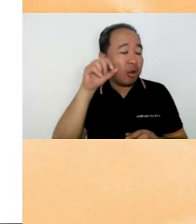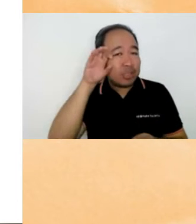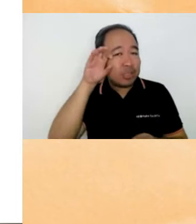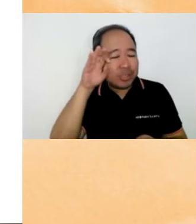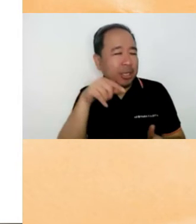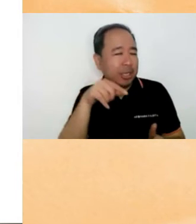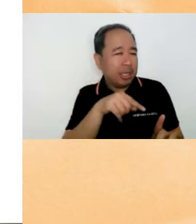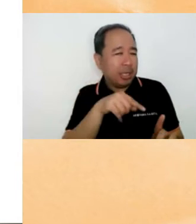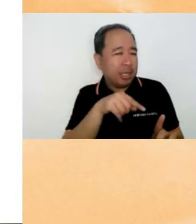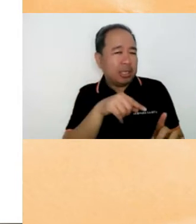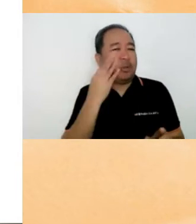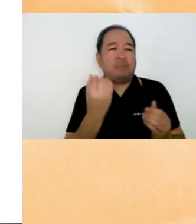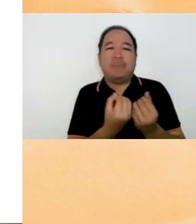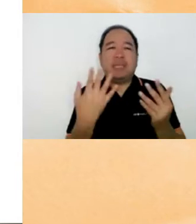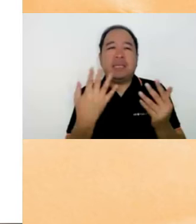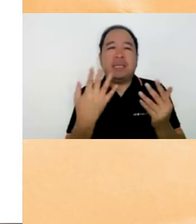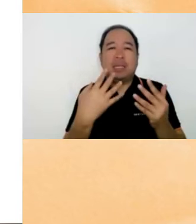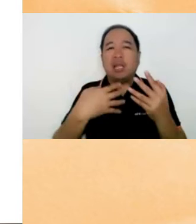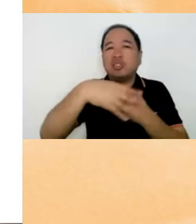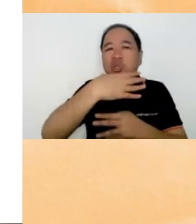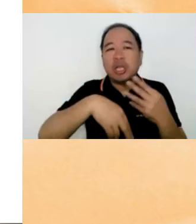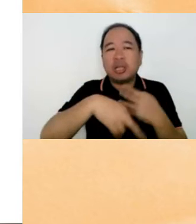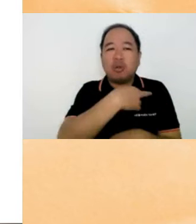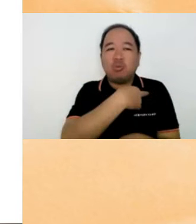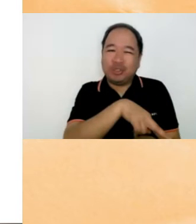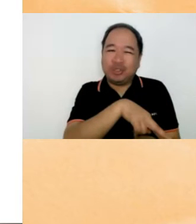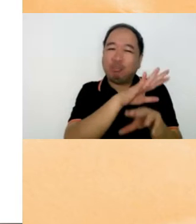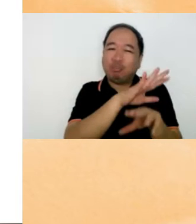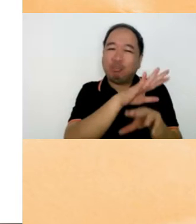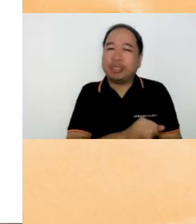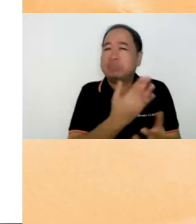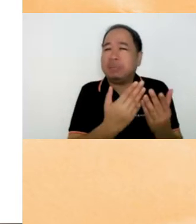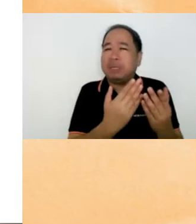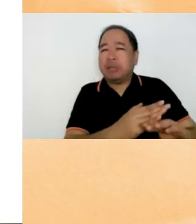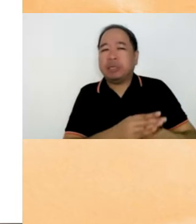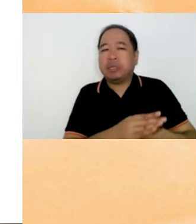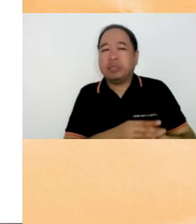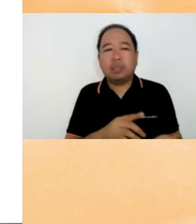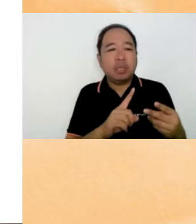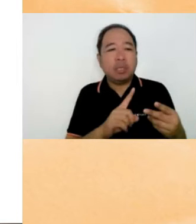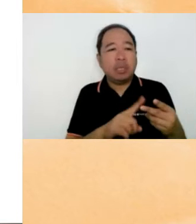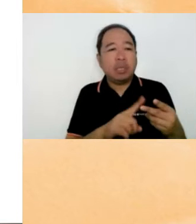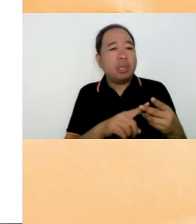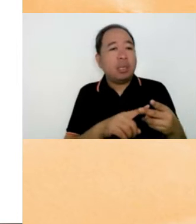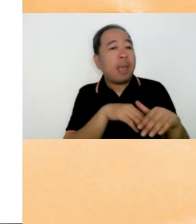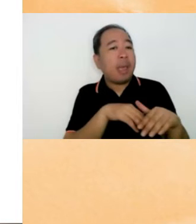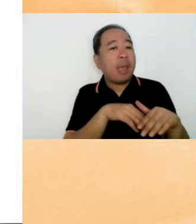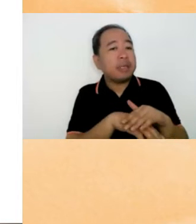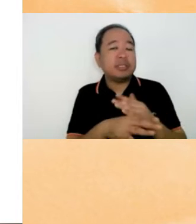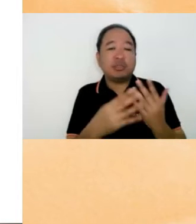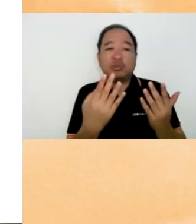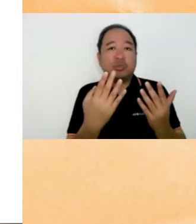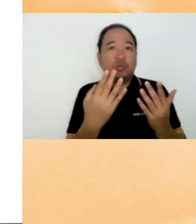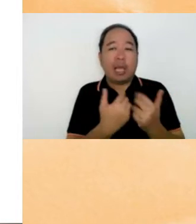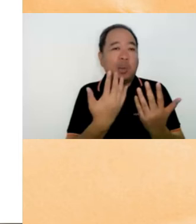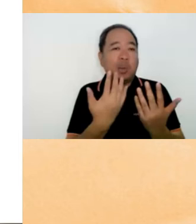Health service providers deny access to contraceptives and family planning services to adolescents, which may lead to unwanted